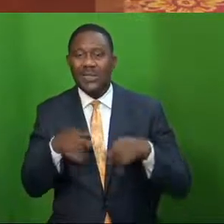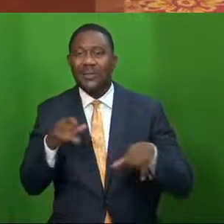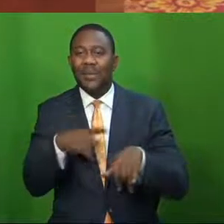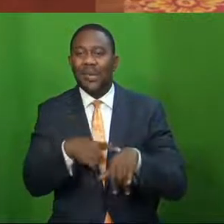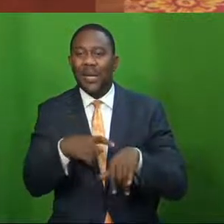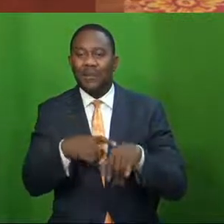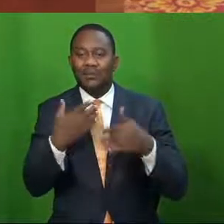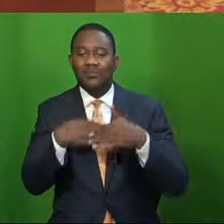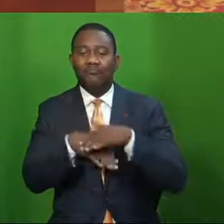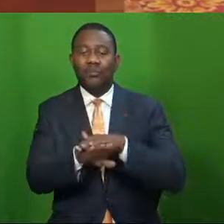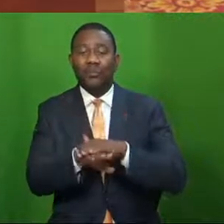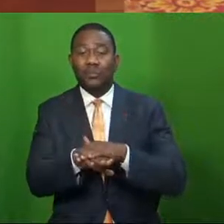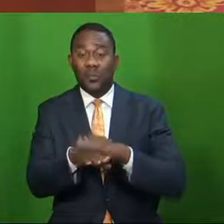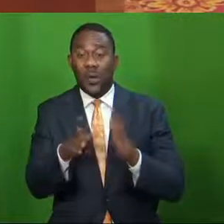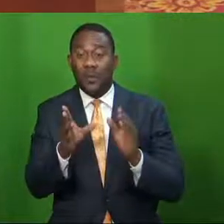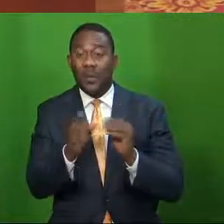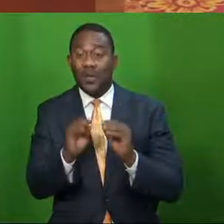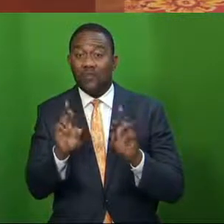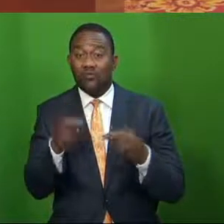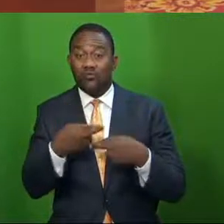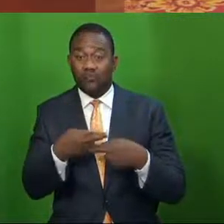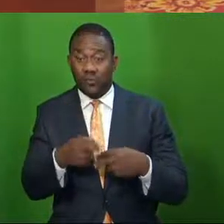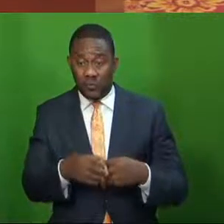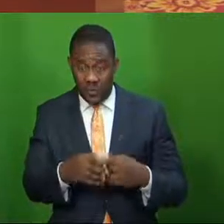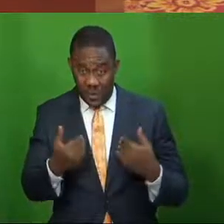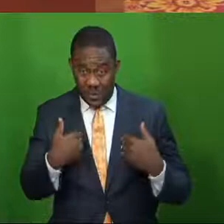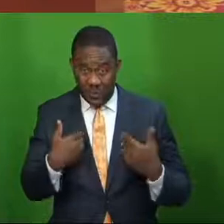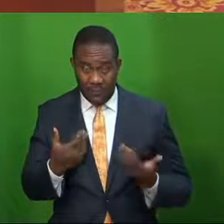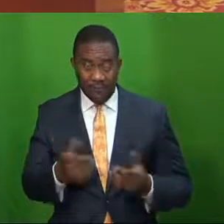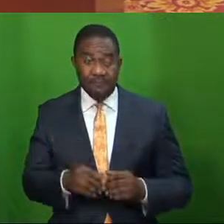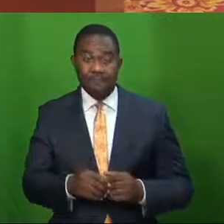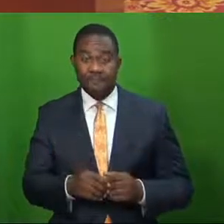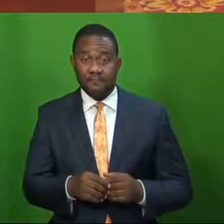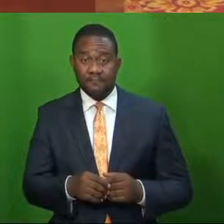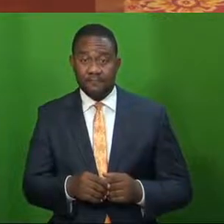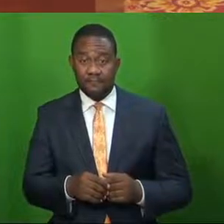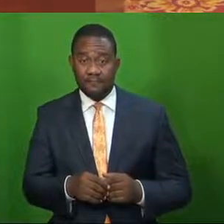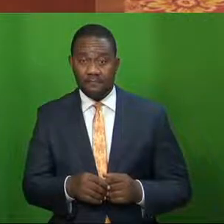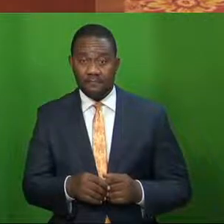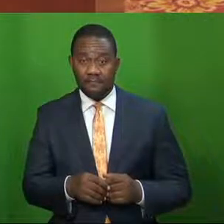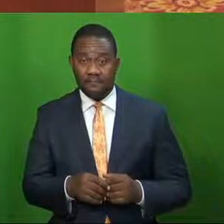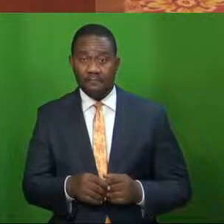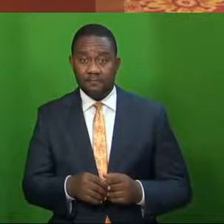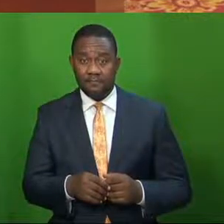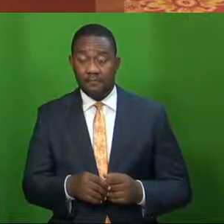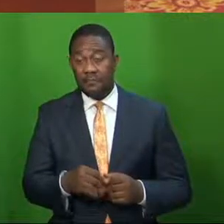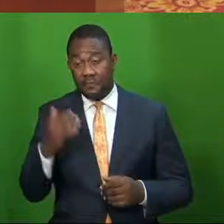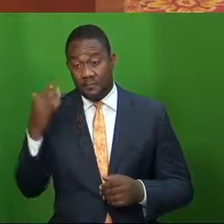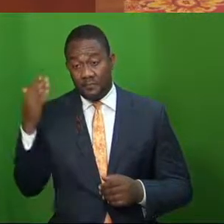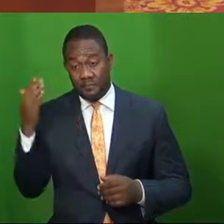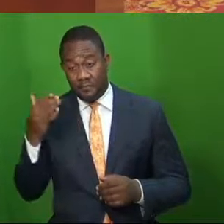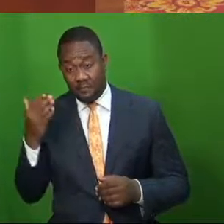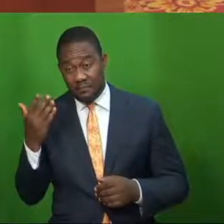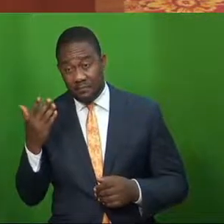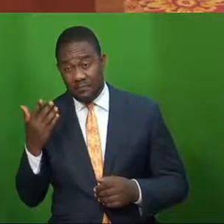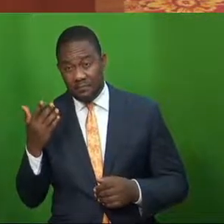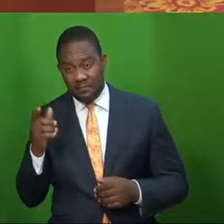have an arrangement to accommodate virtual presentations,